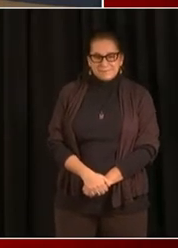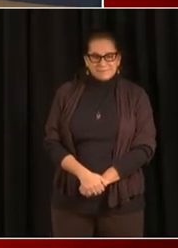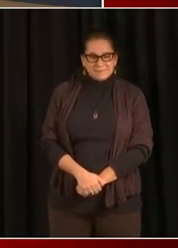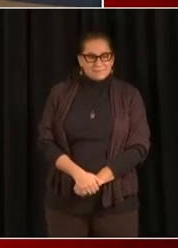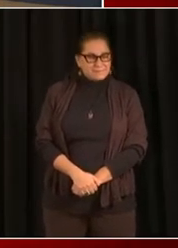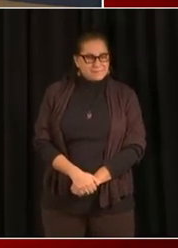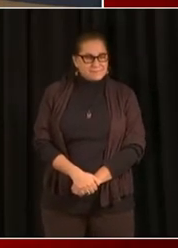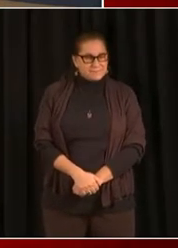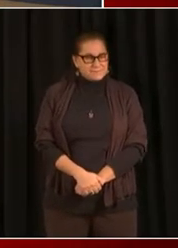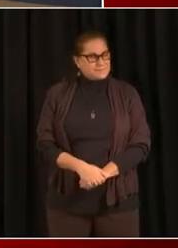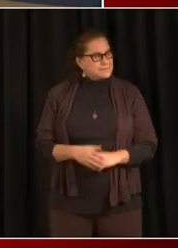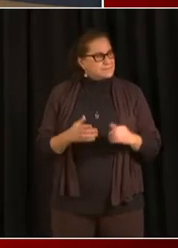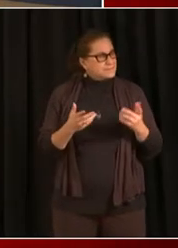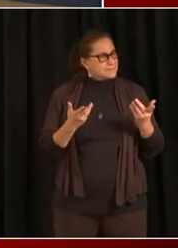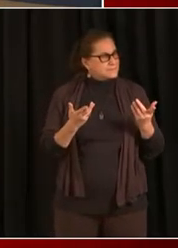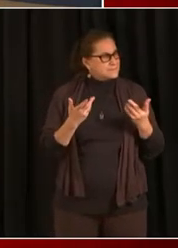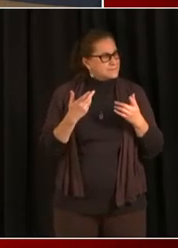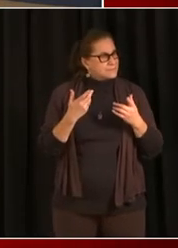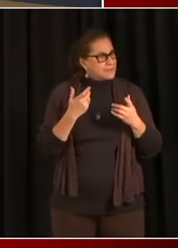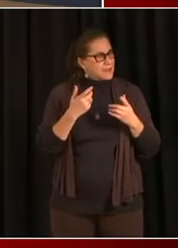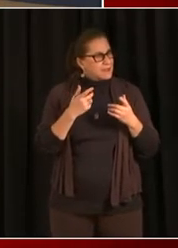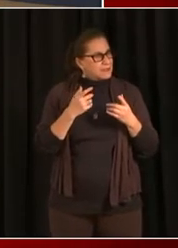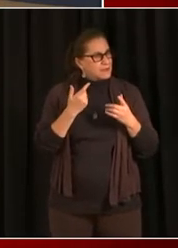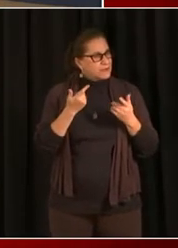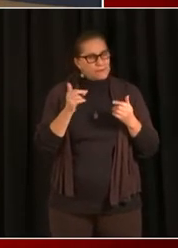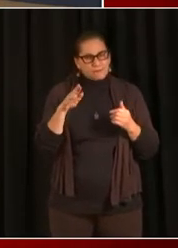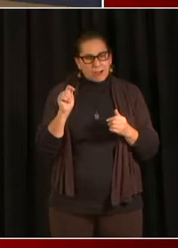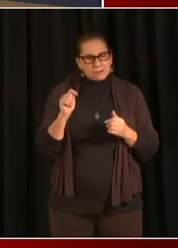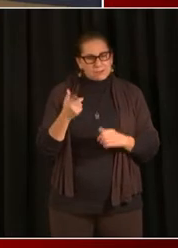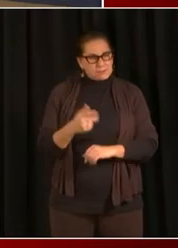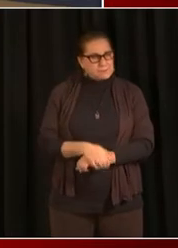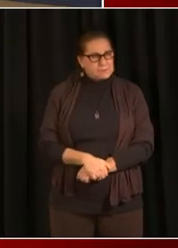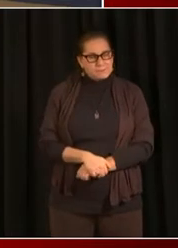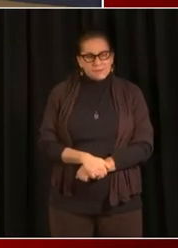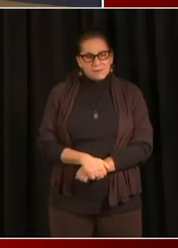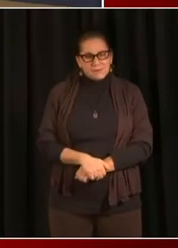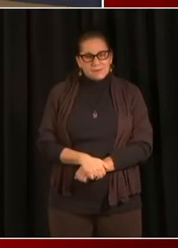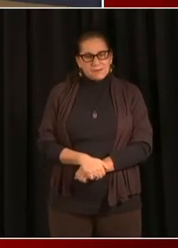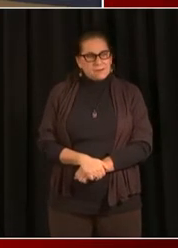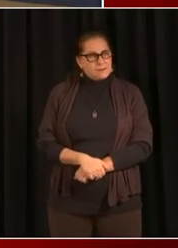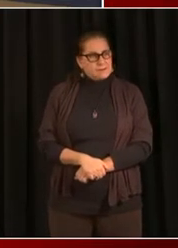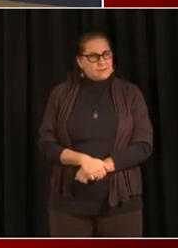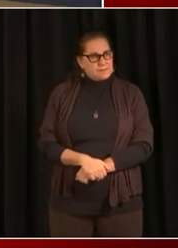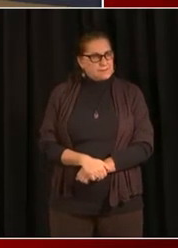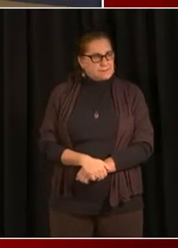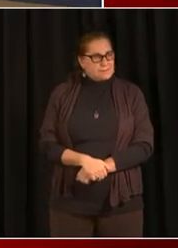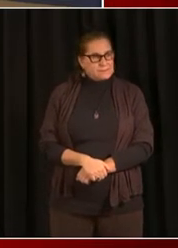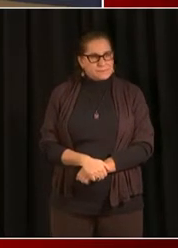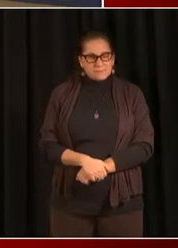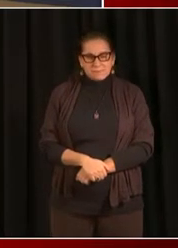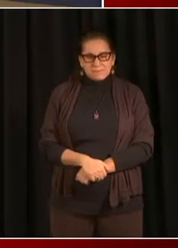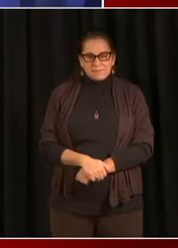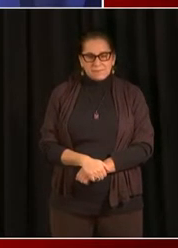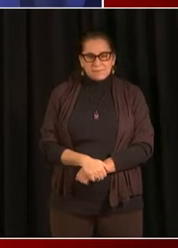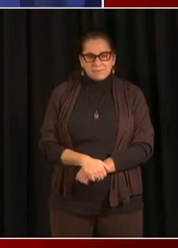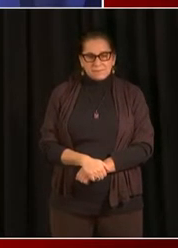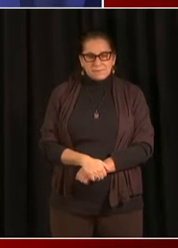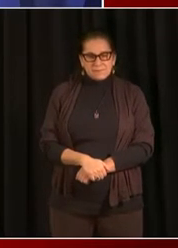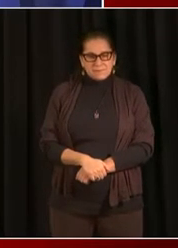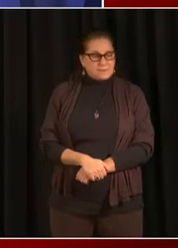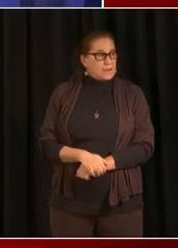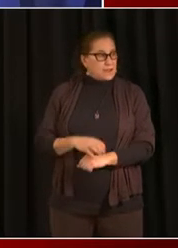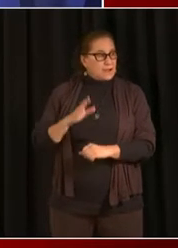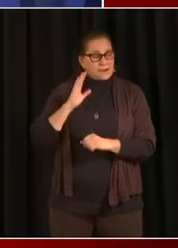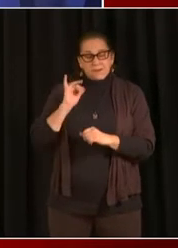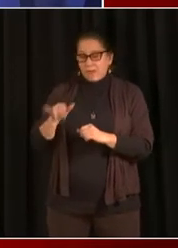are? Absolutely. All the way up to disbursement. Yes, absolutely. So like I mentioned before, the application closes in January.